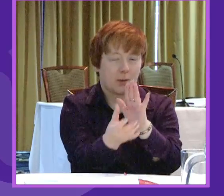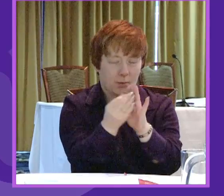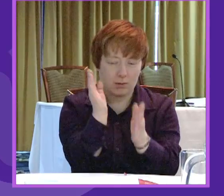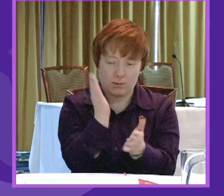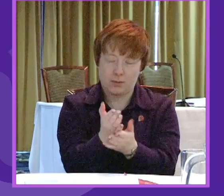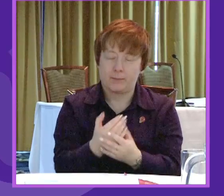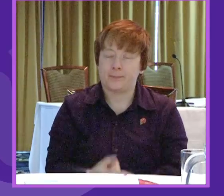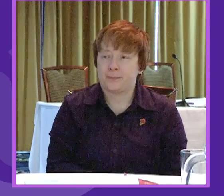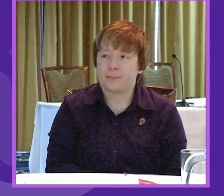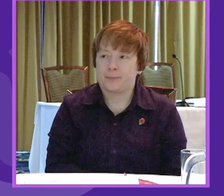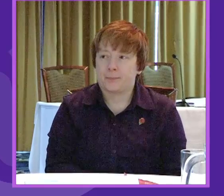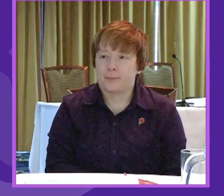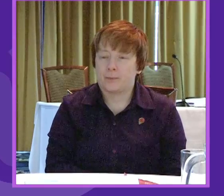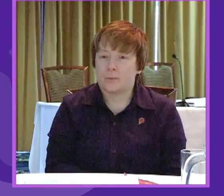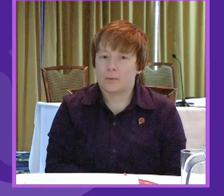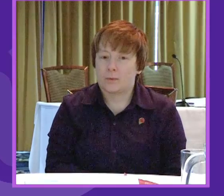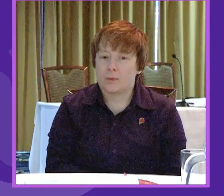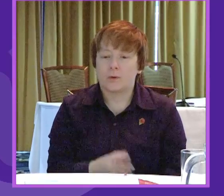So this happened last week.